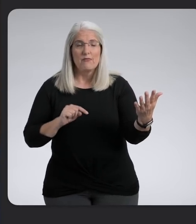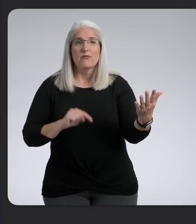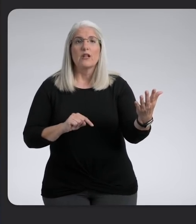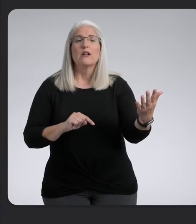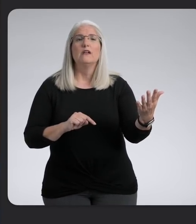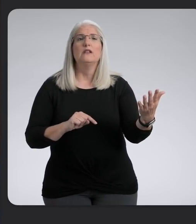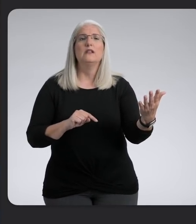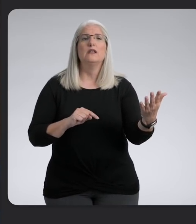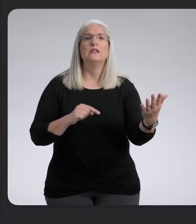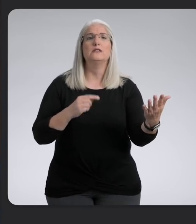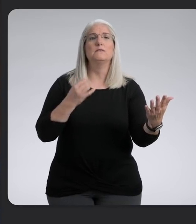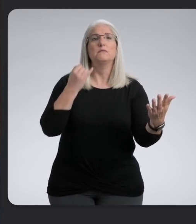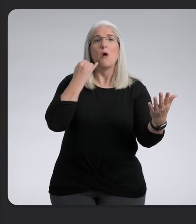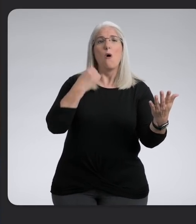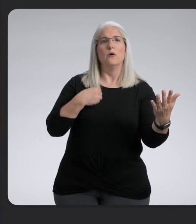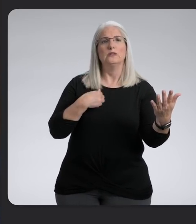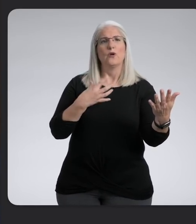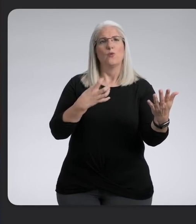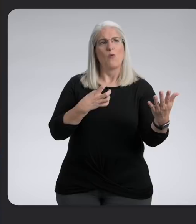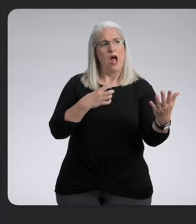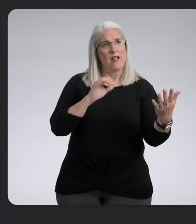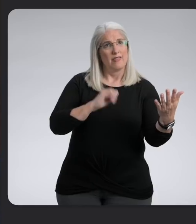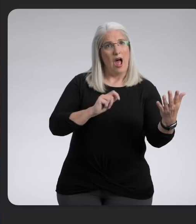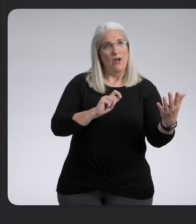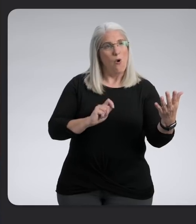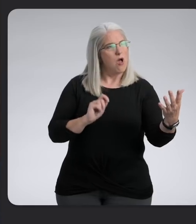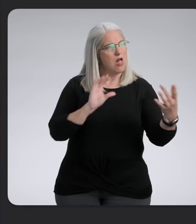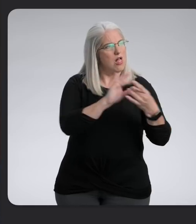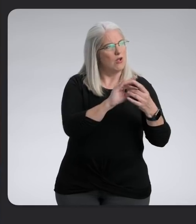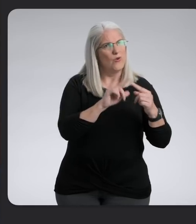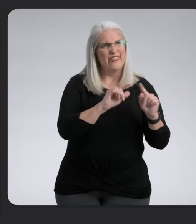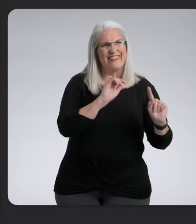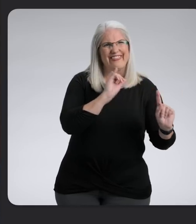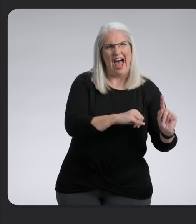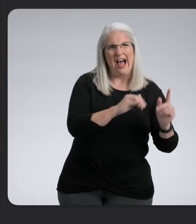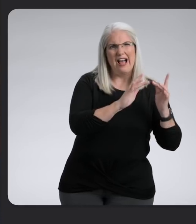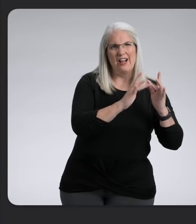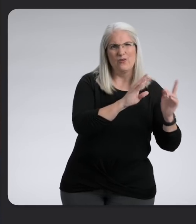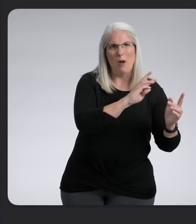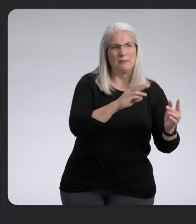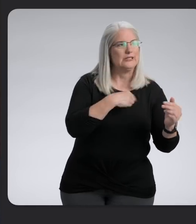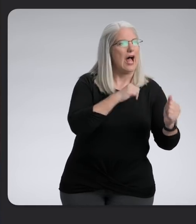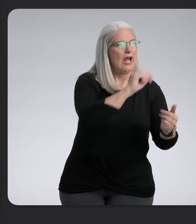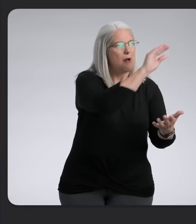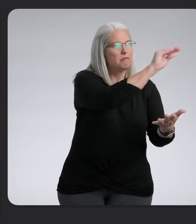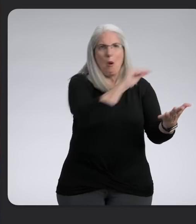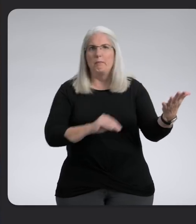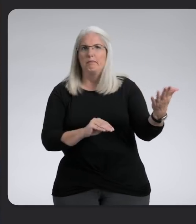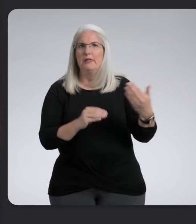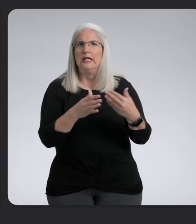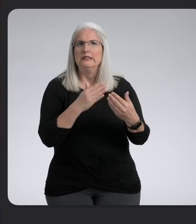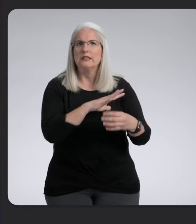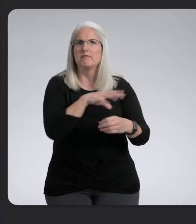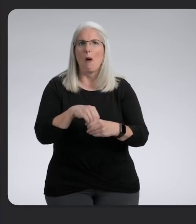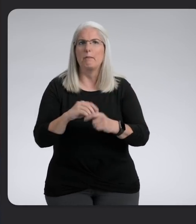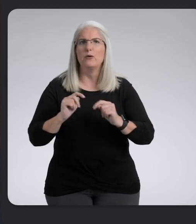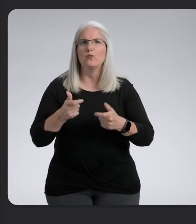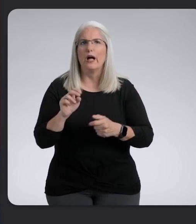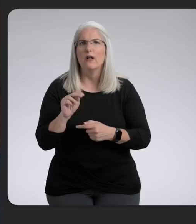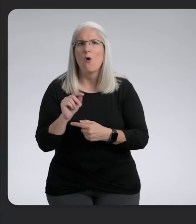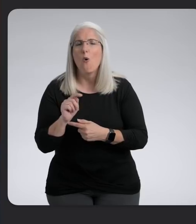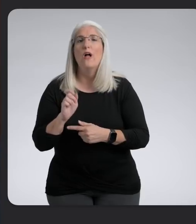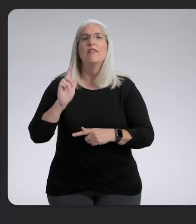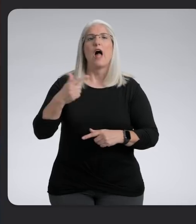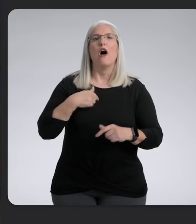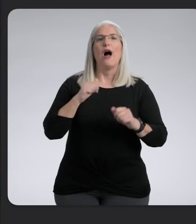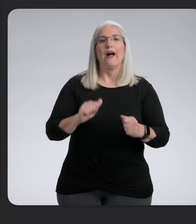And now I can easily add a link from the website into my Quick Note. I can tap this link anytime to return to